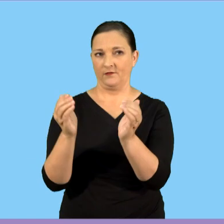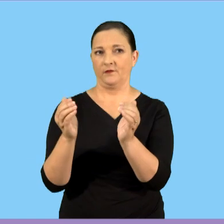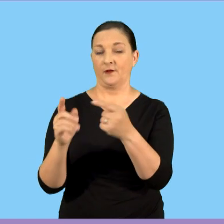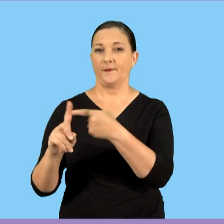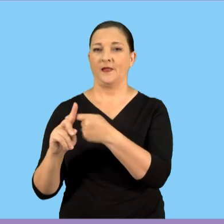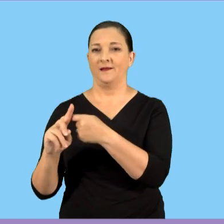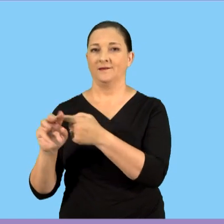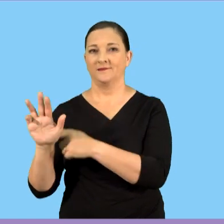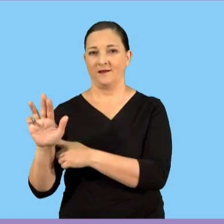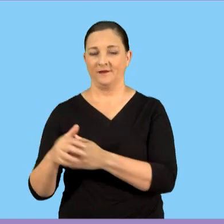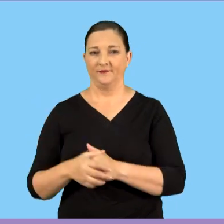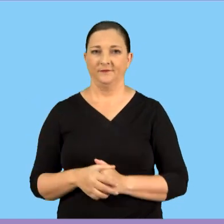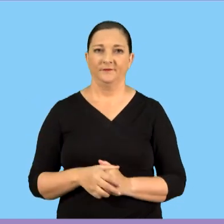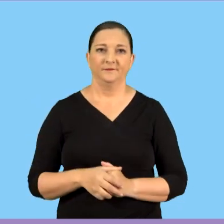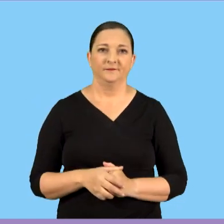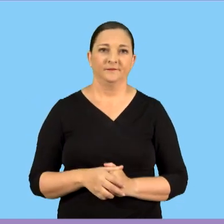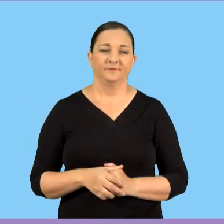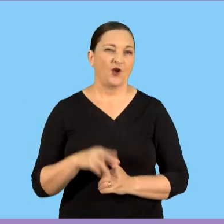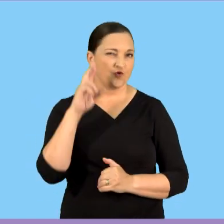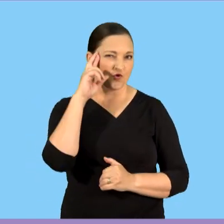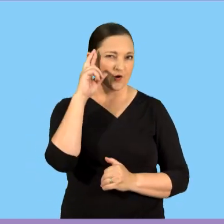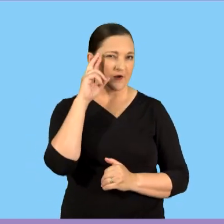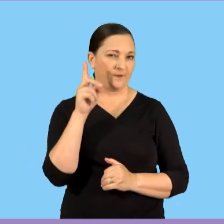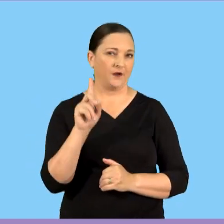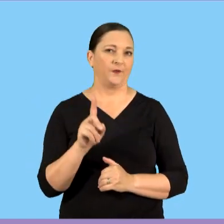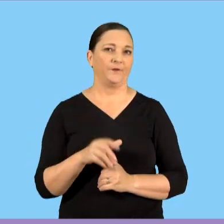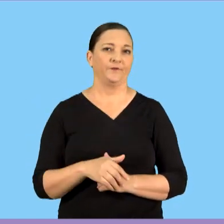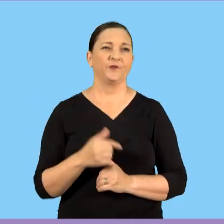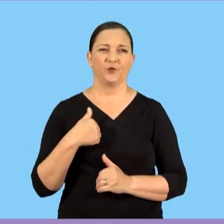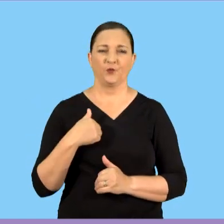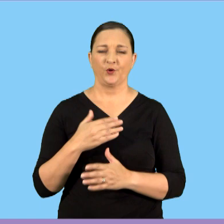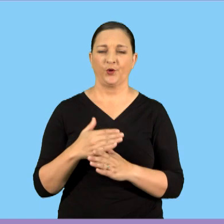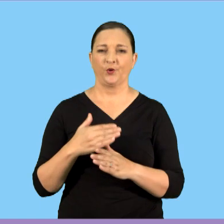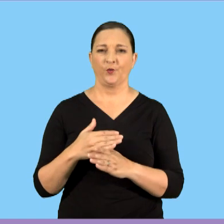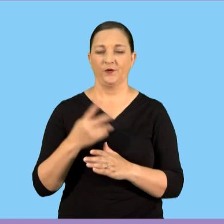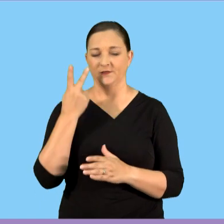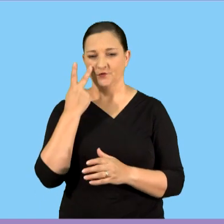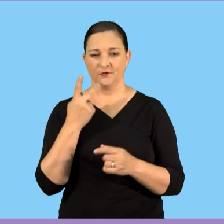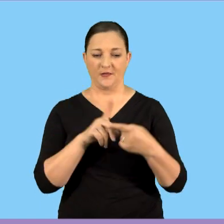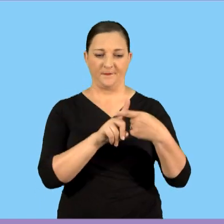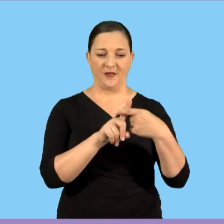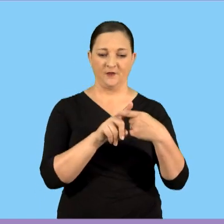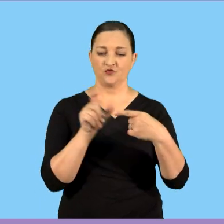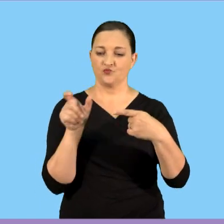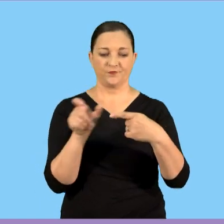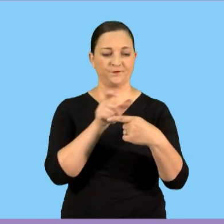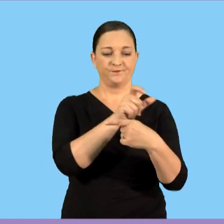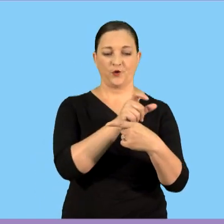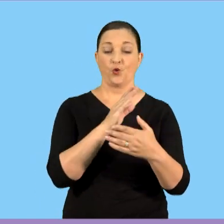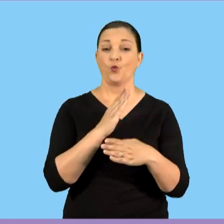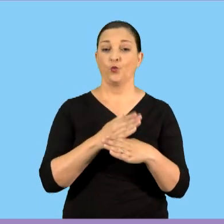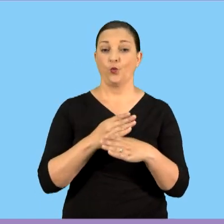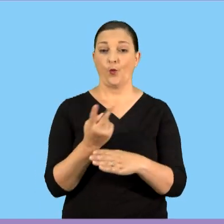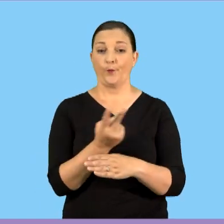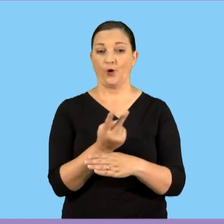plus 4, close bracket, plus 9. So remember, we are working on either sides of the addition